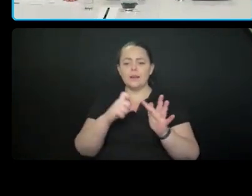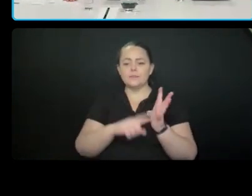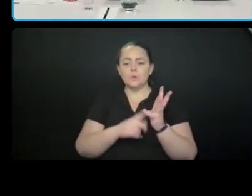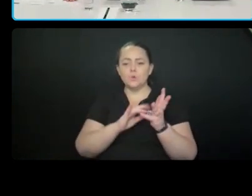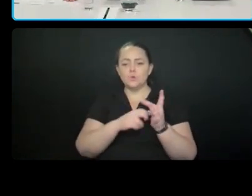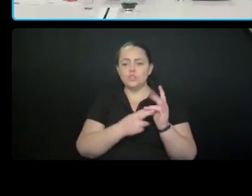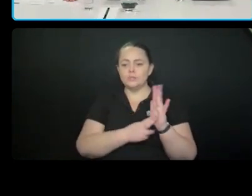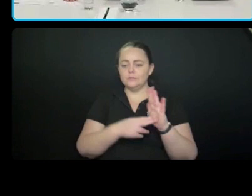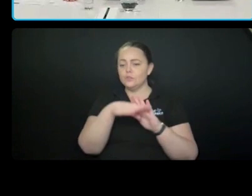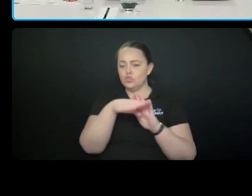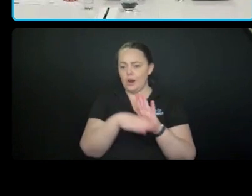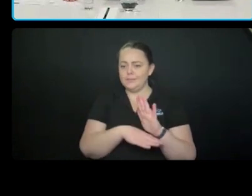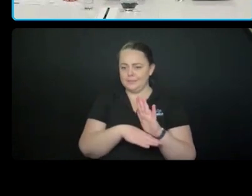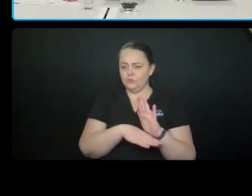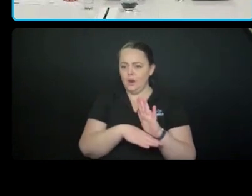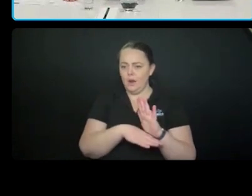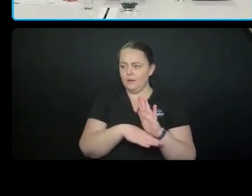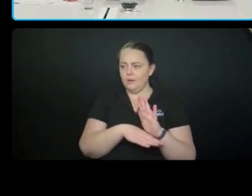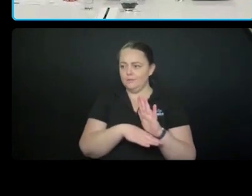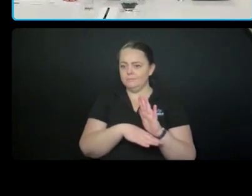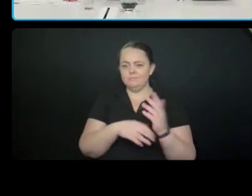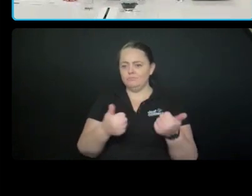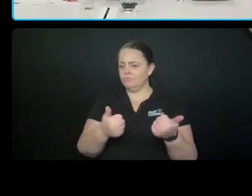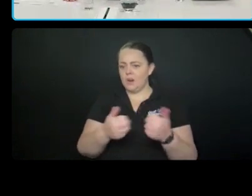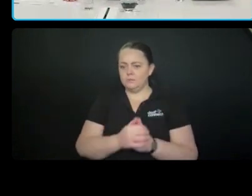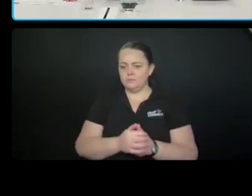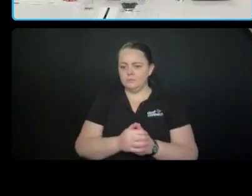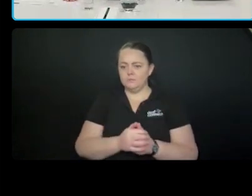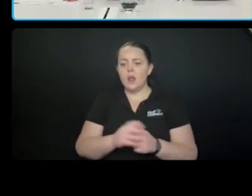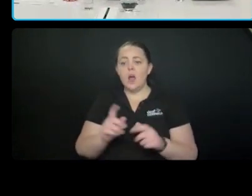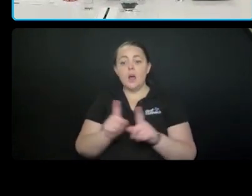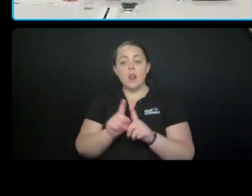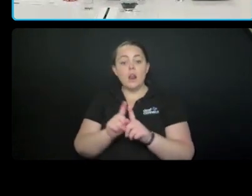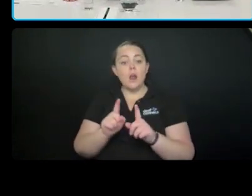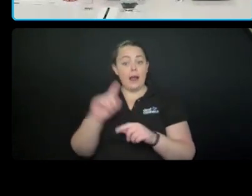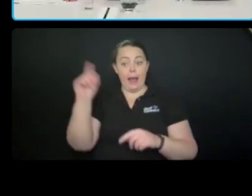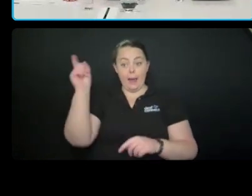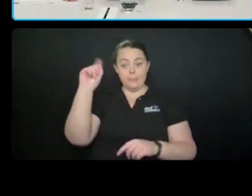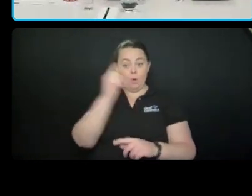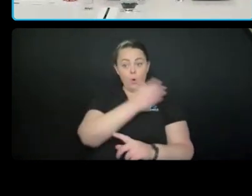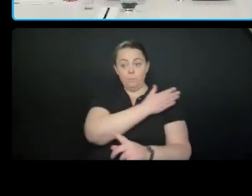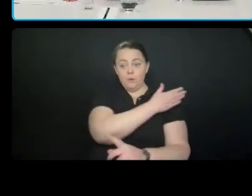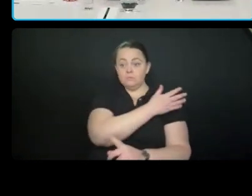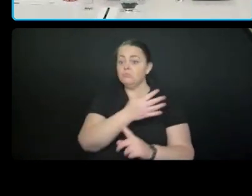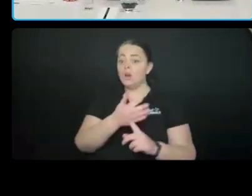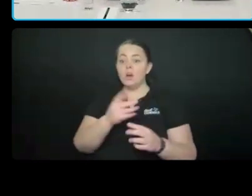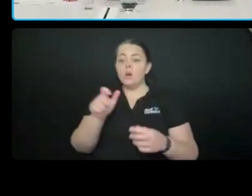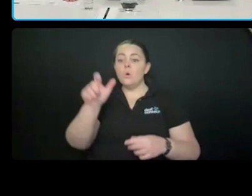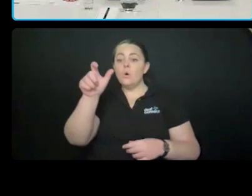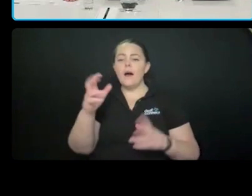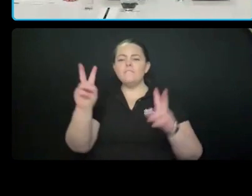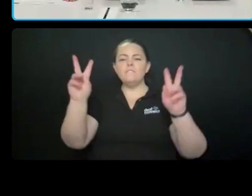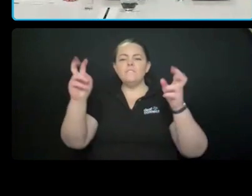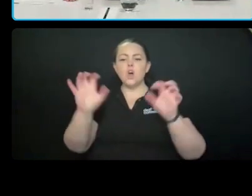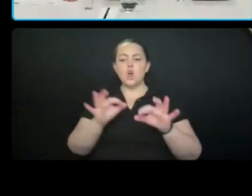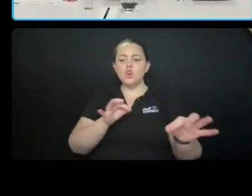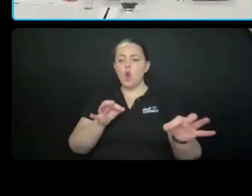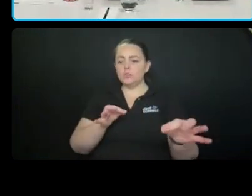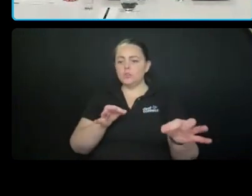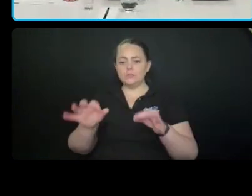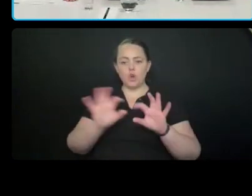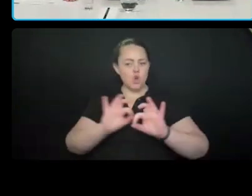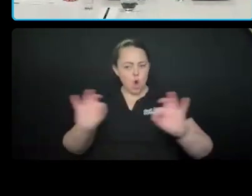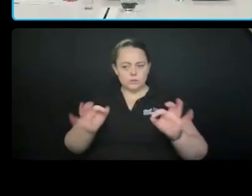similar to like unplanned weight loss quality indicators at the moment, where if somebody's not there for the comparative